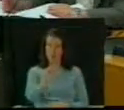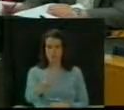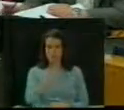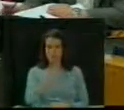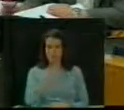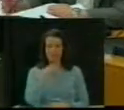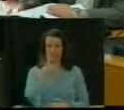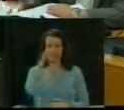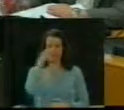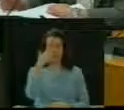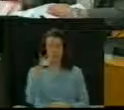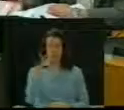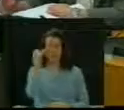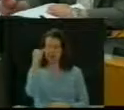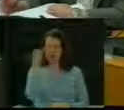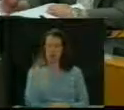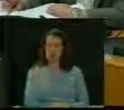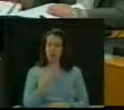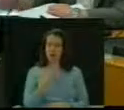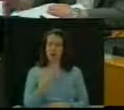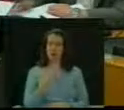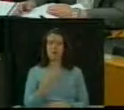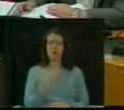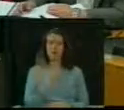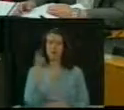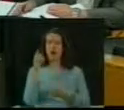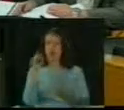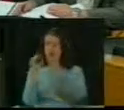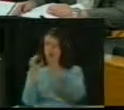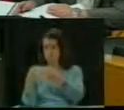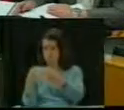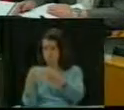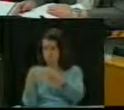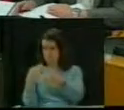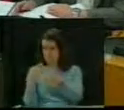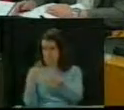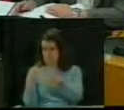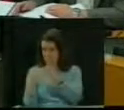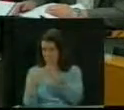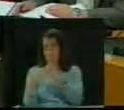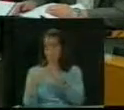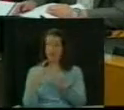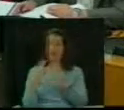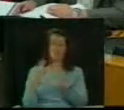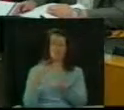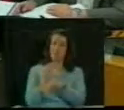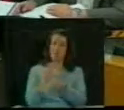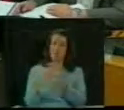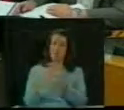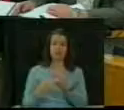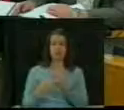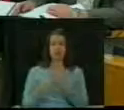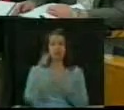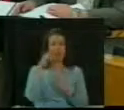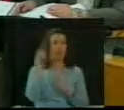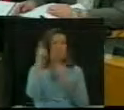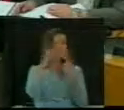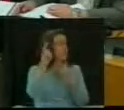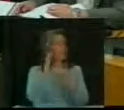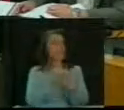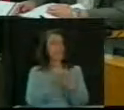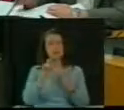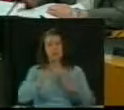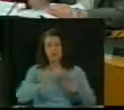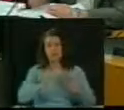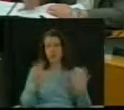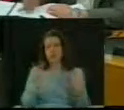ever a good idea to have a body make the rules and then enforce the rules. I certainly think that we need to revisit this and we need to clarify